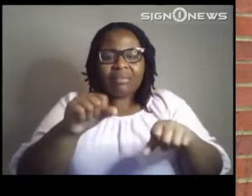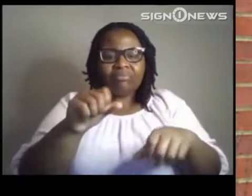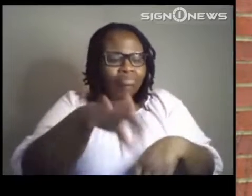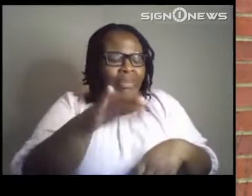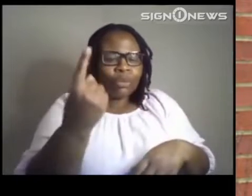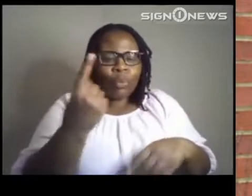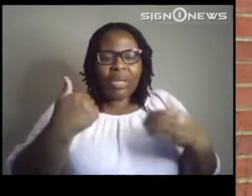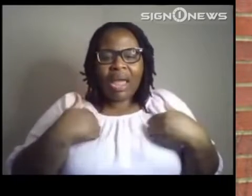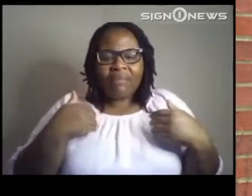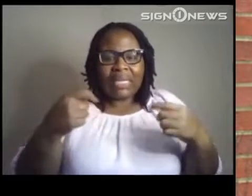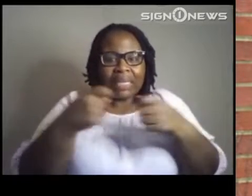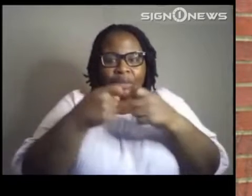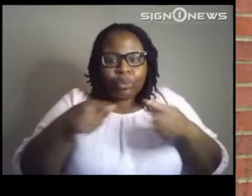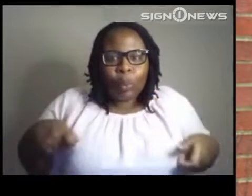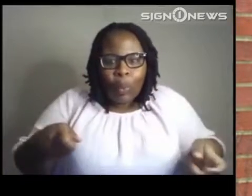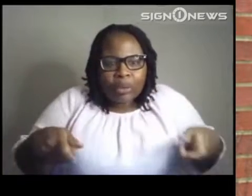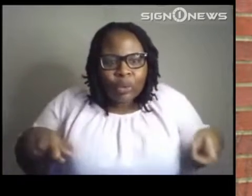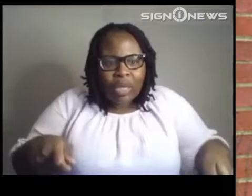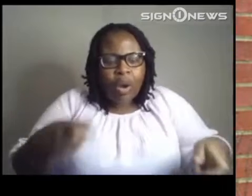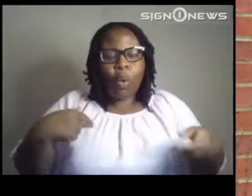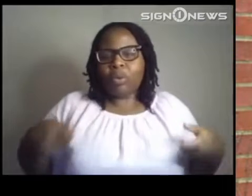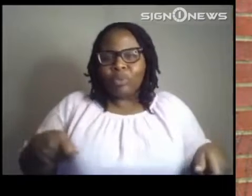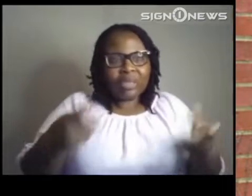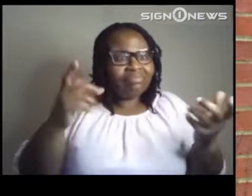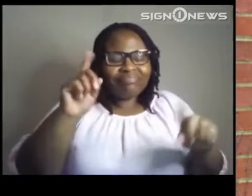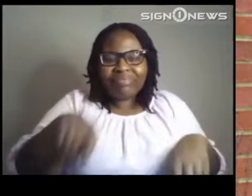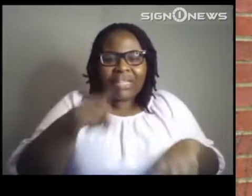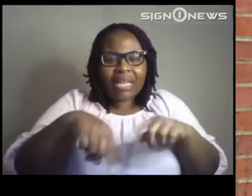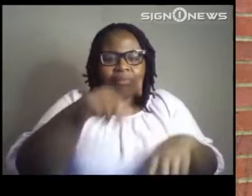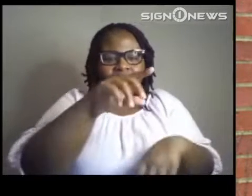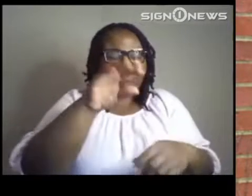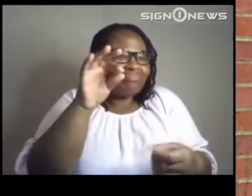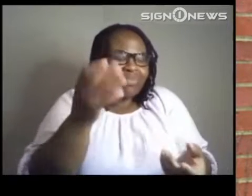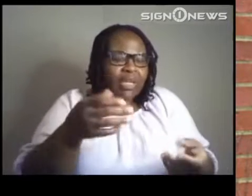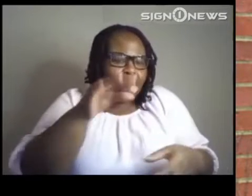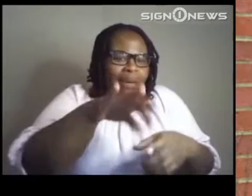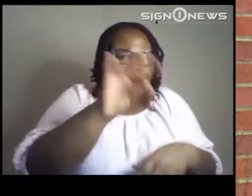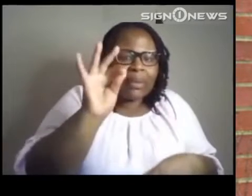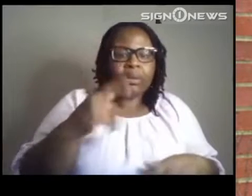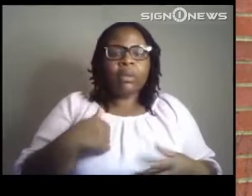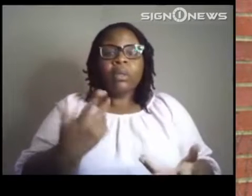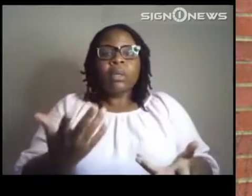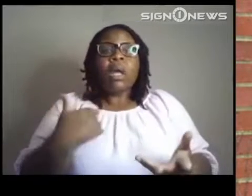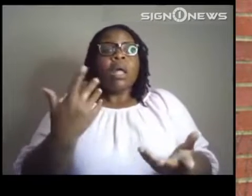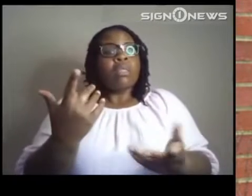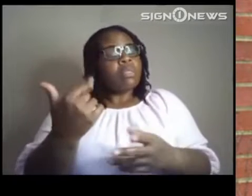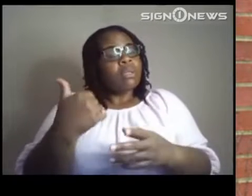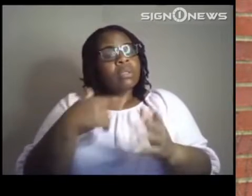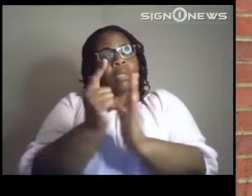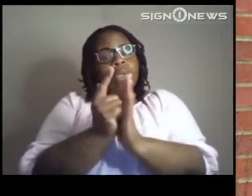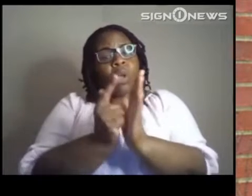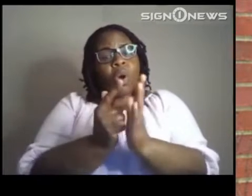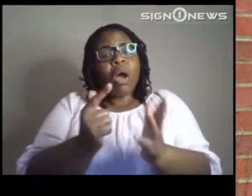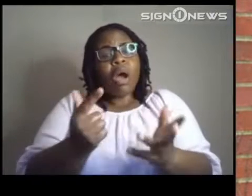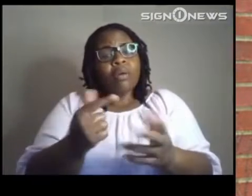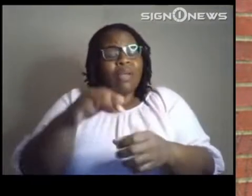the new voter suppression rules, i.e. Polling places shutting down at the close of business, which is a lot of